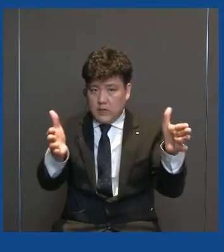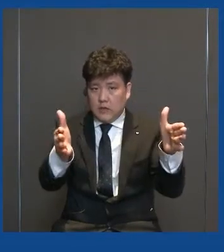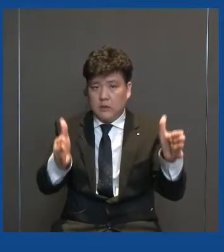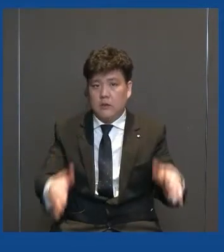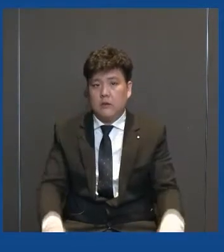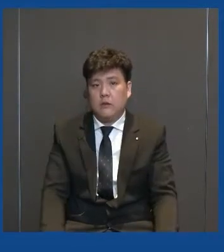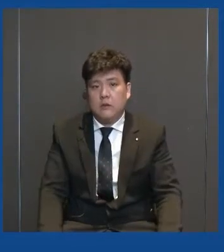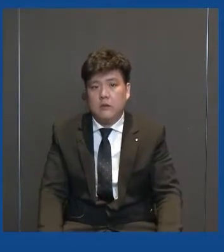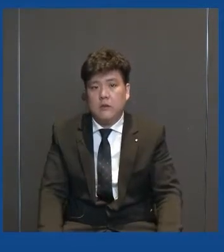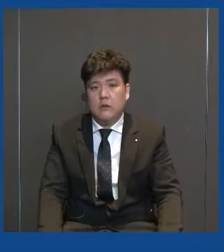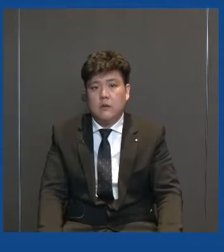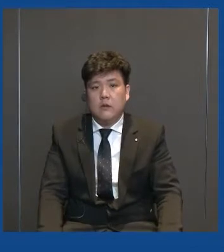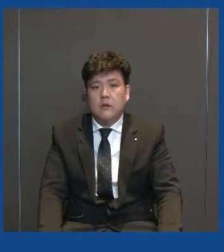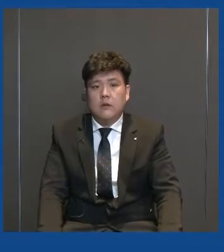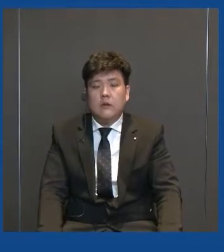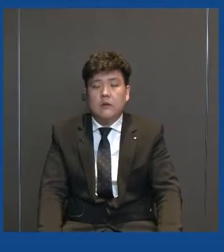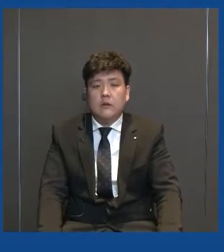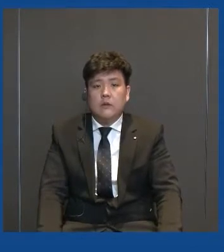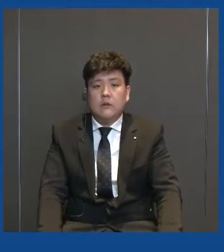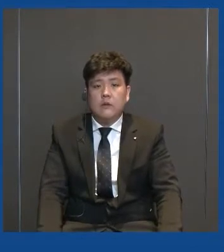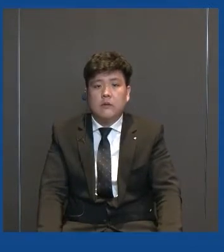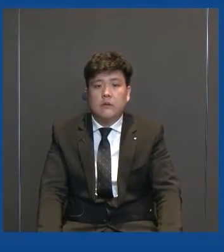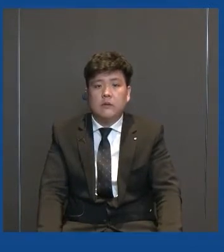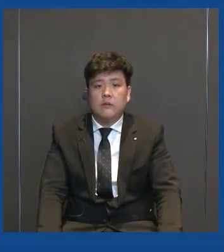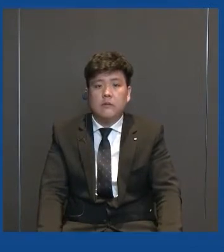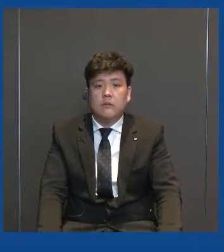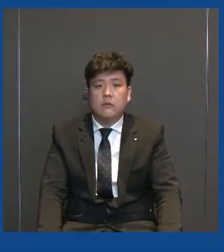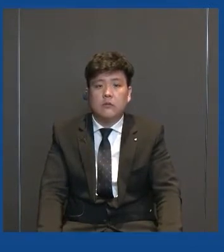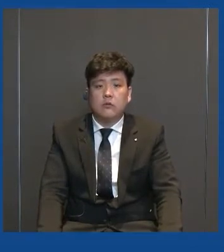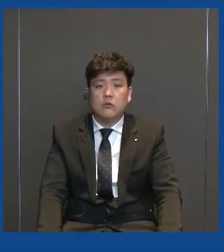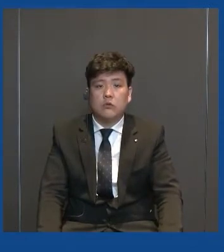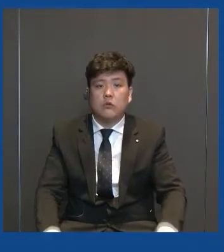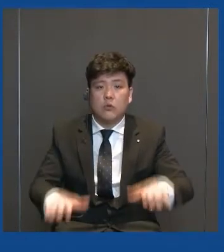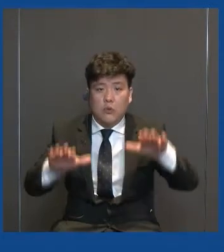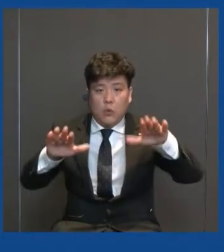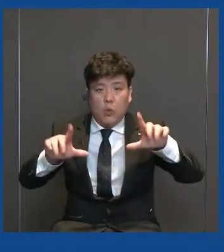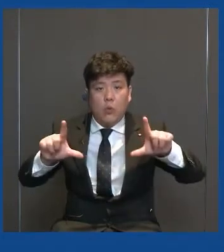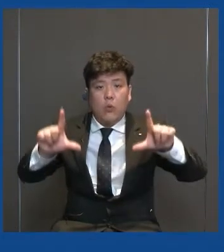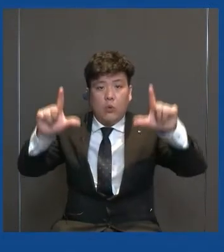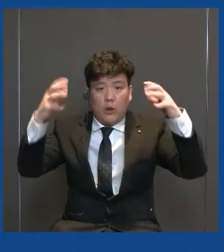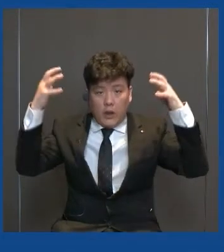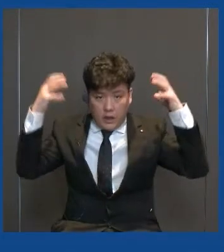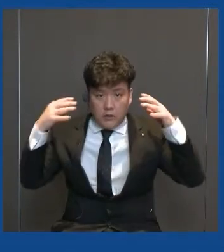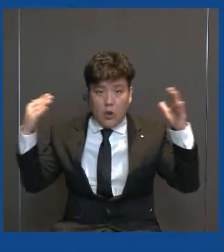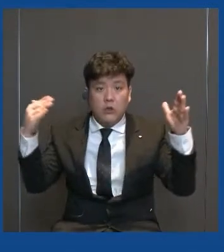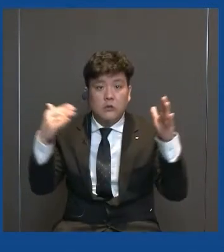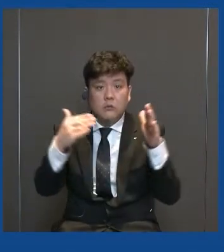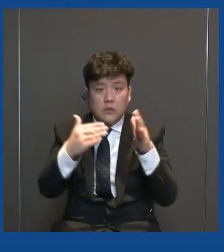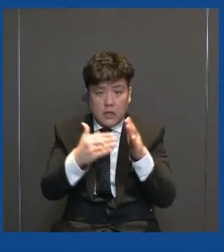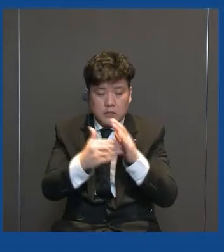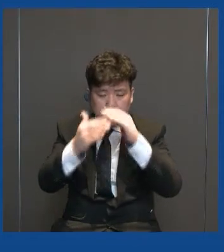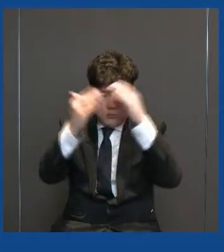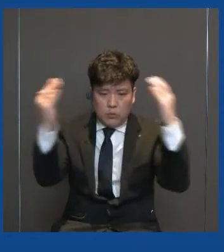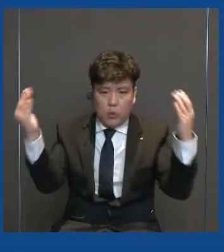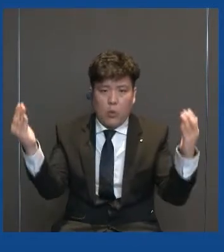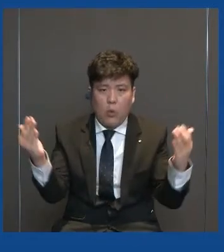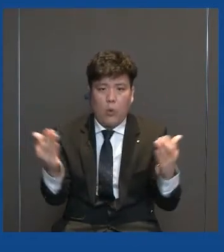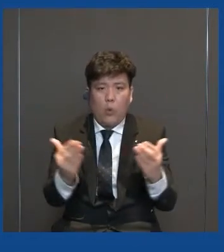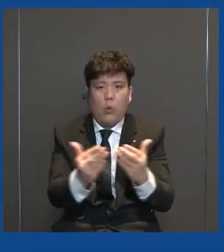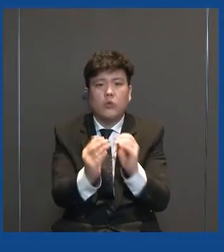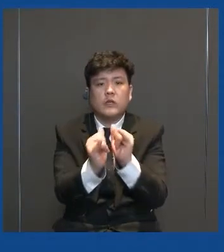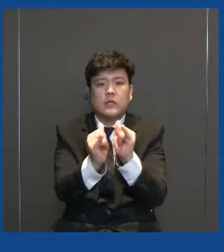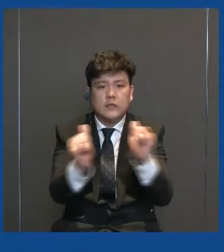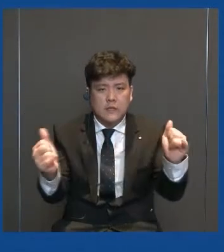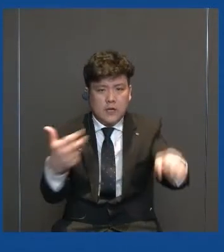full population by this summer. And vaccinations in Denmark are voluntary and free